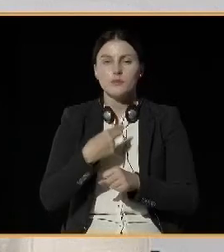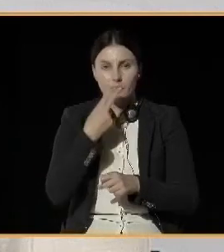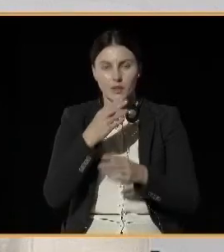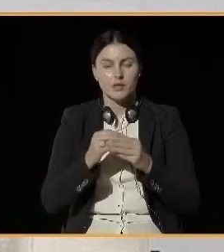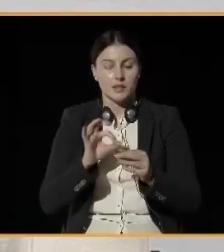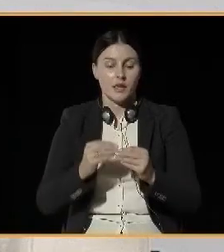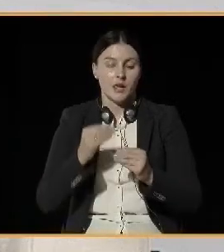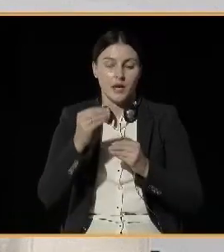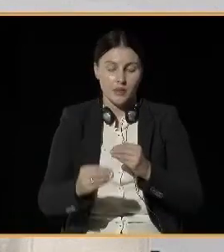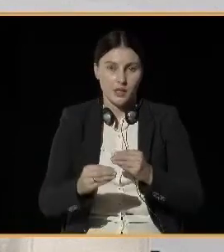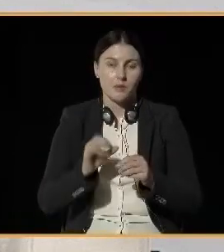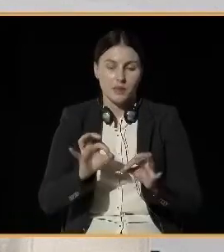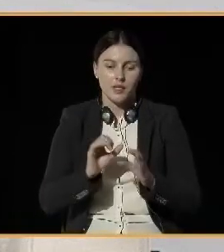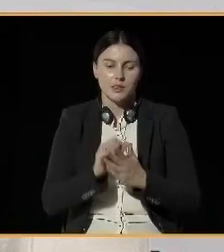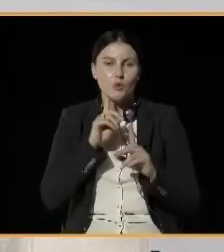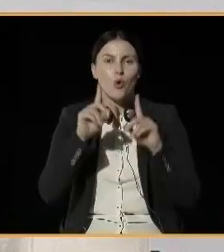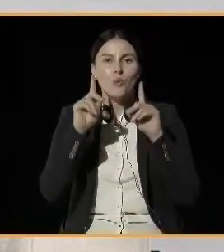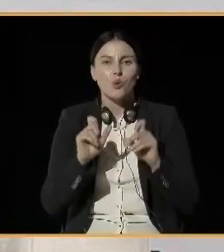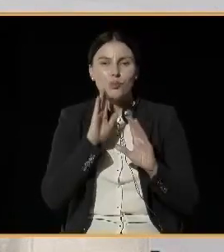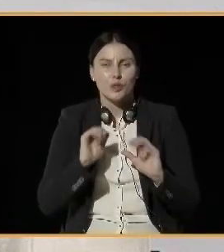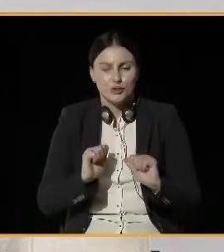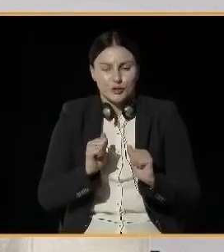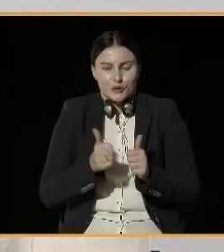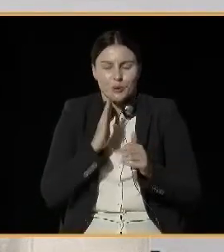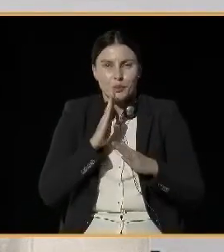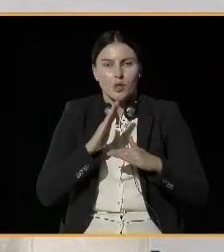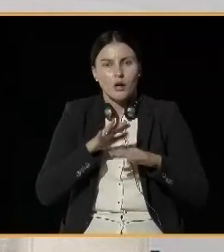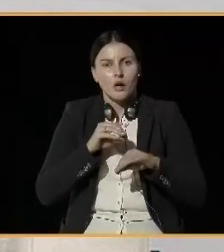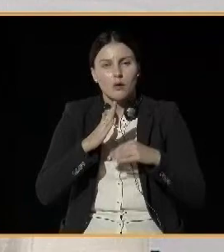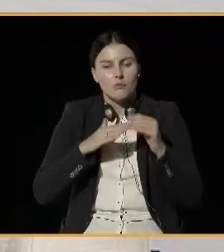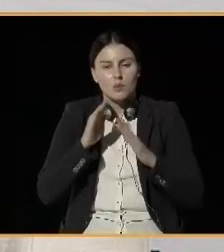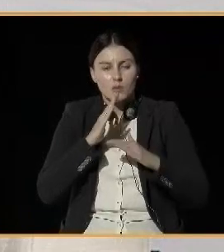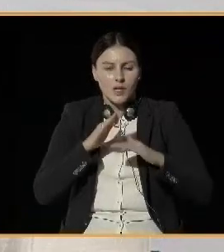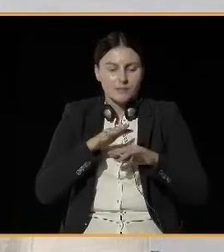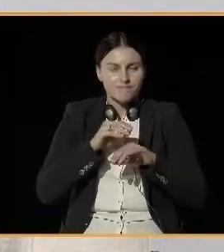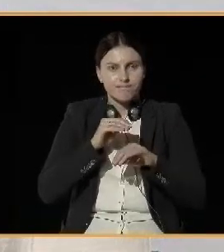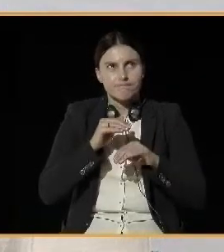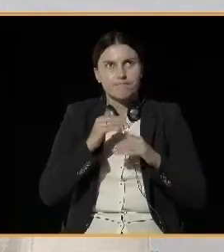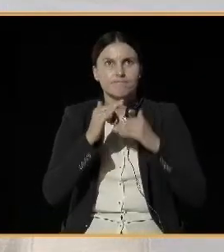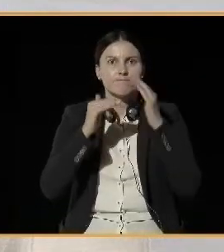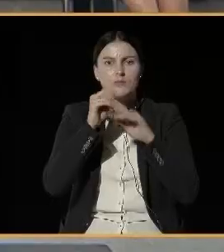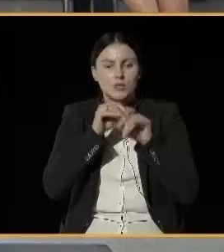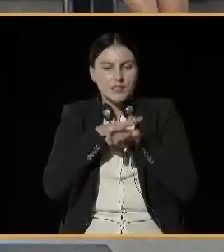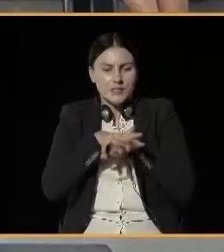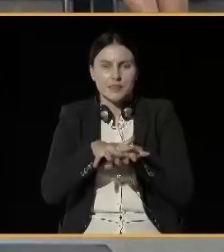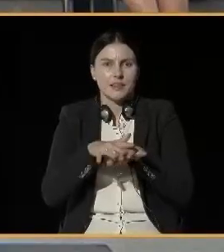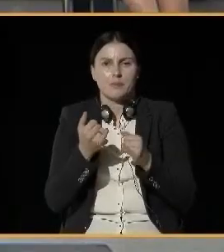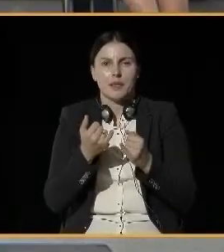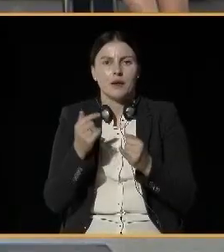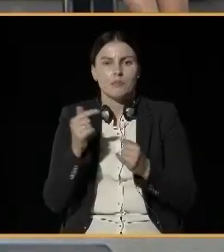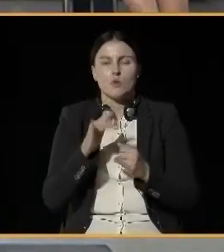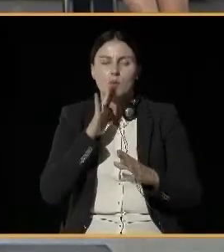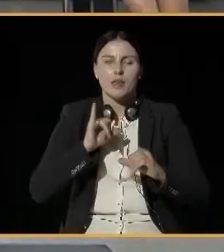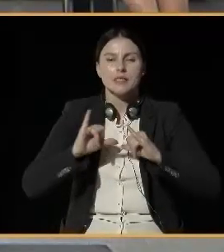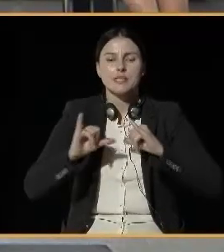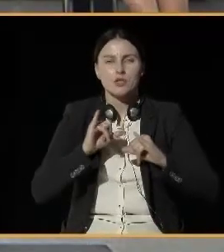important problem. In Poland, we are still at the stage where we are building structures that enable